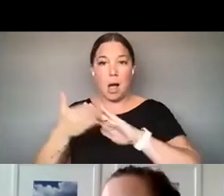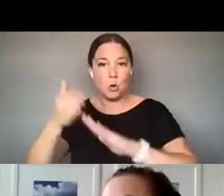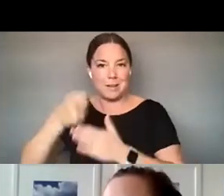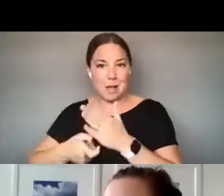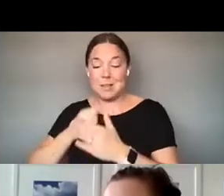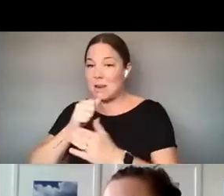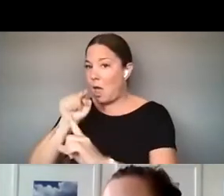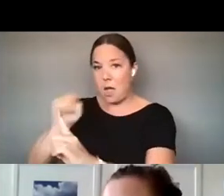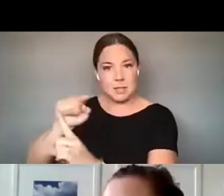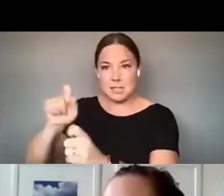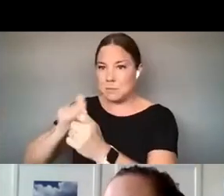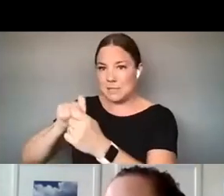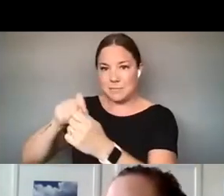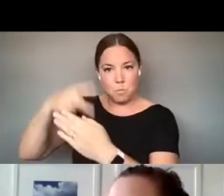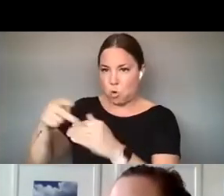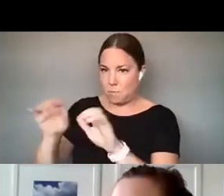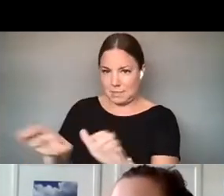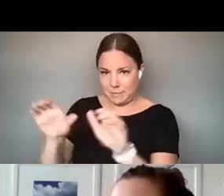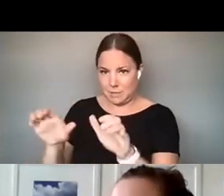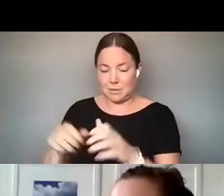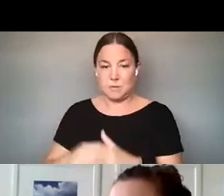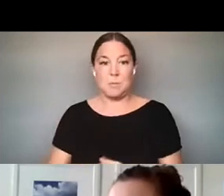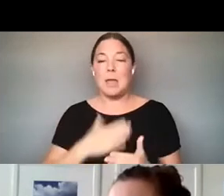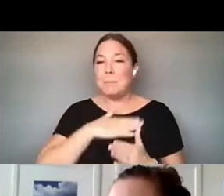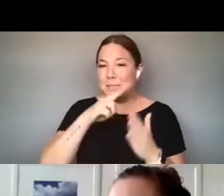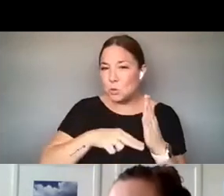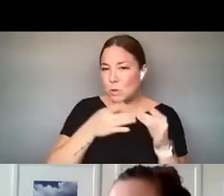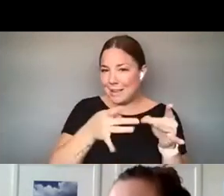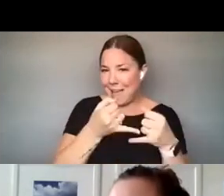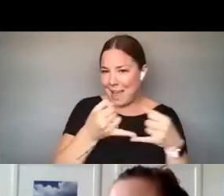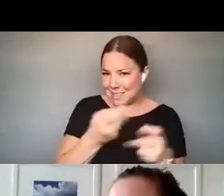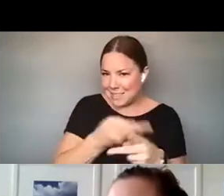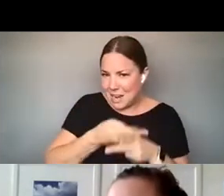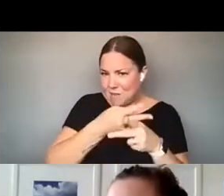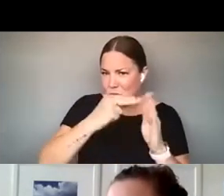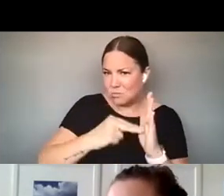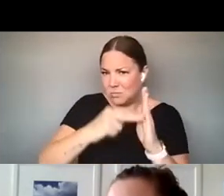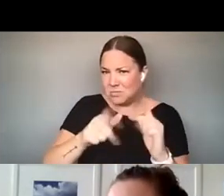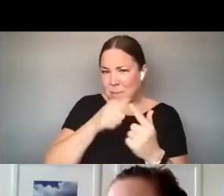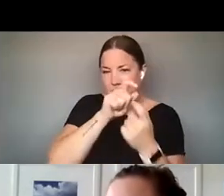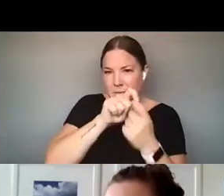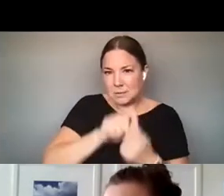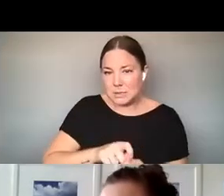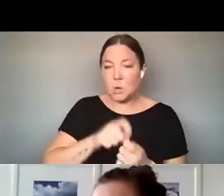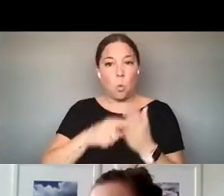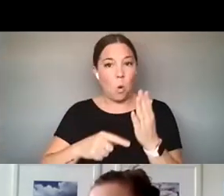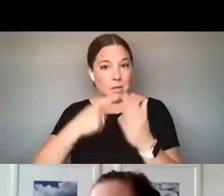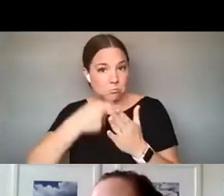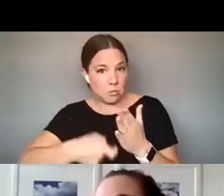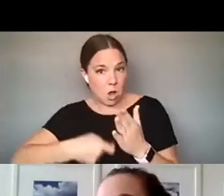programmatic activities. Please read the guidelines carefully for details about what costs we can support.